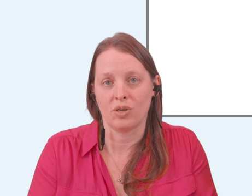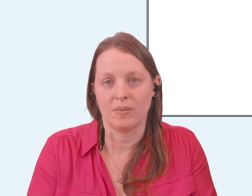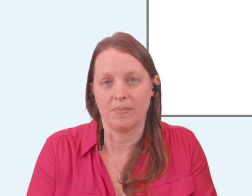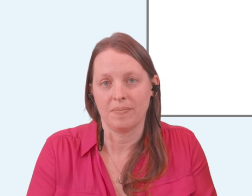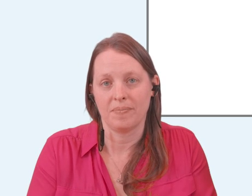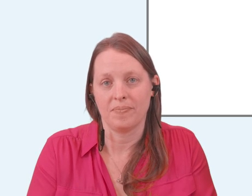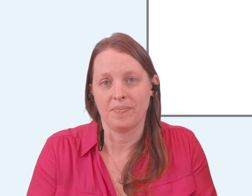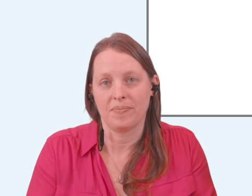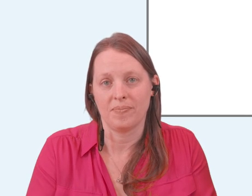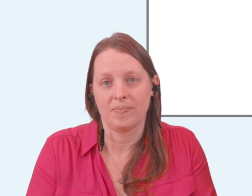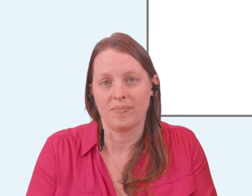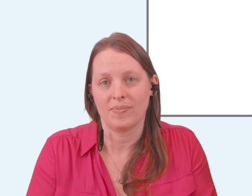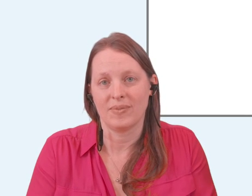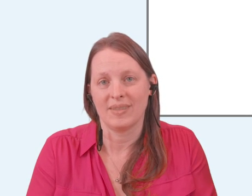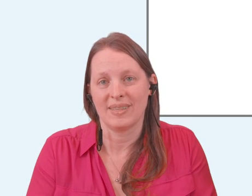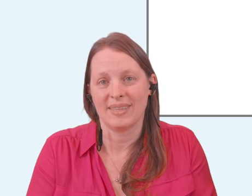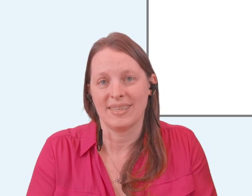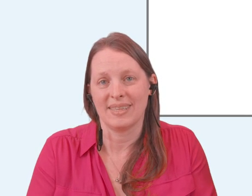disorders?